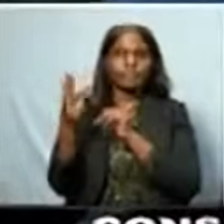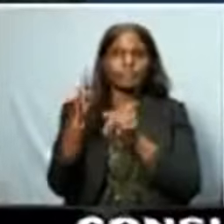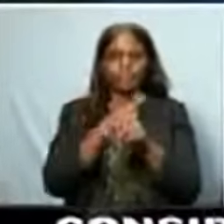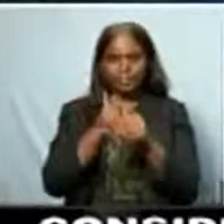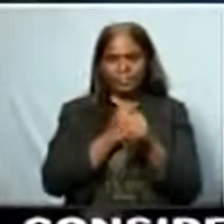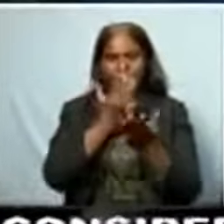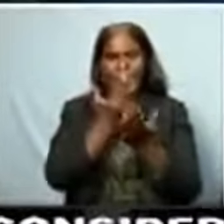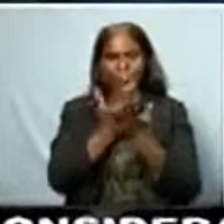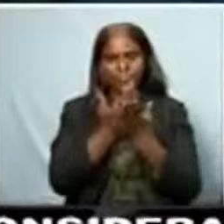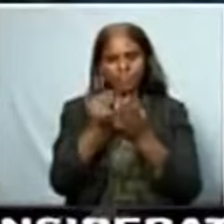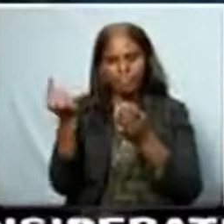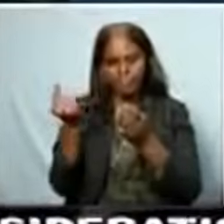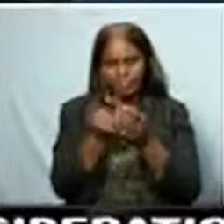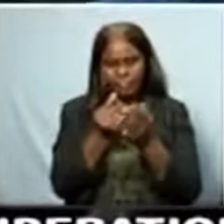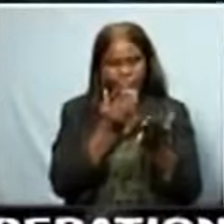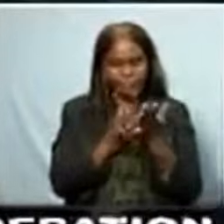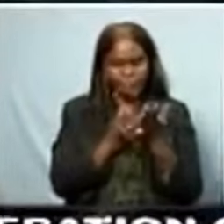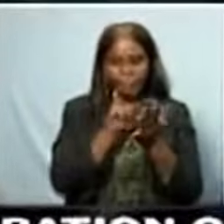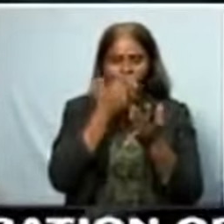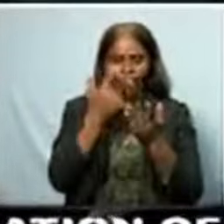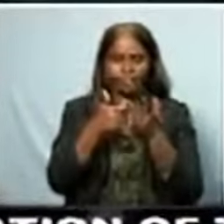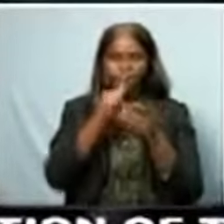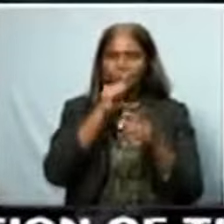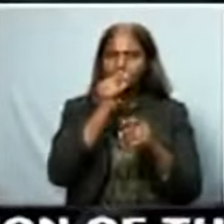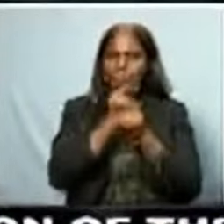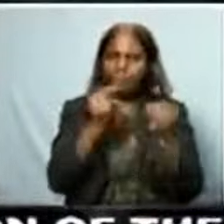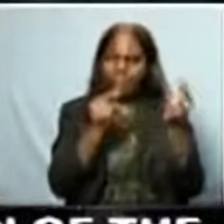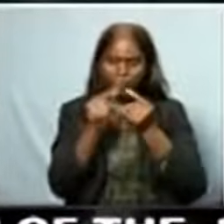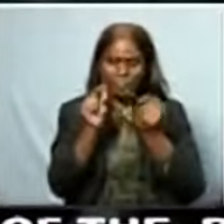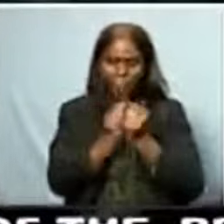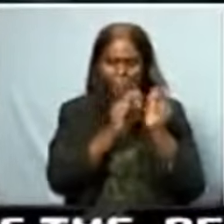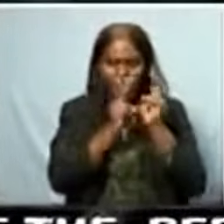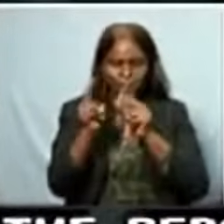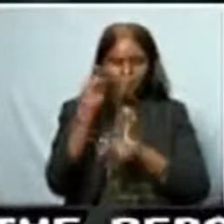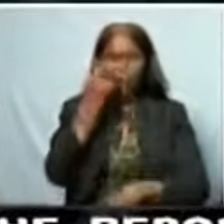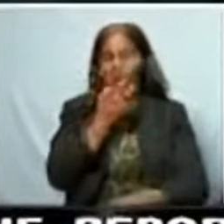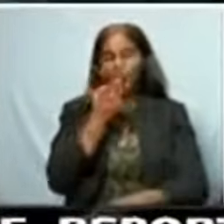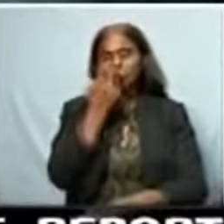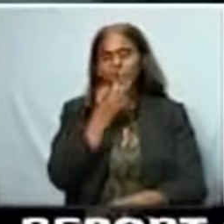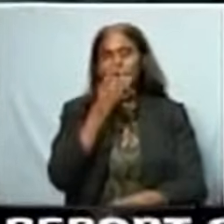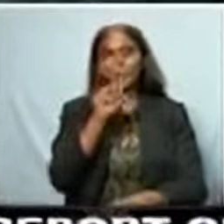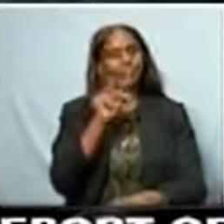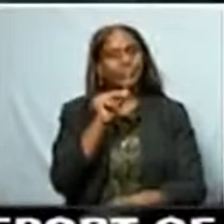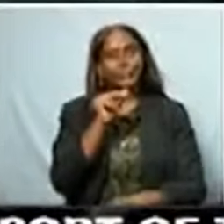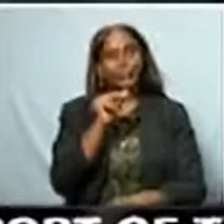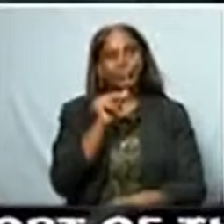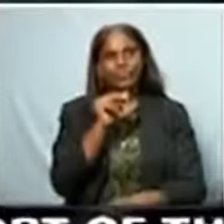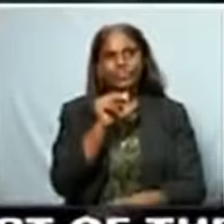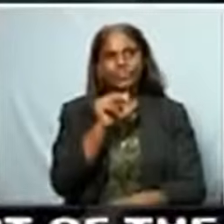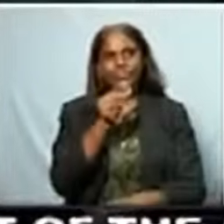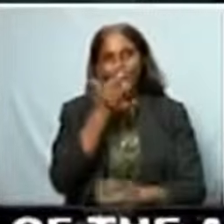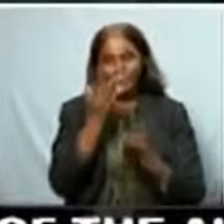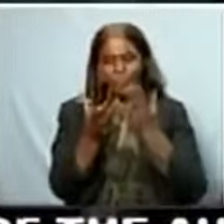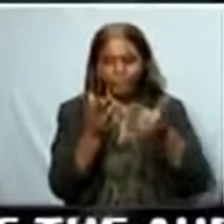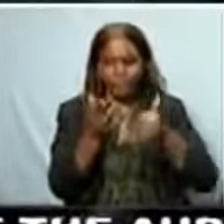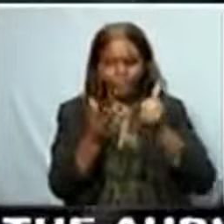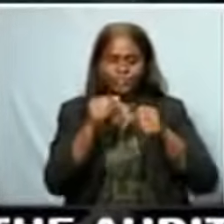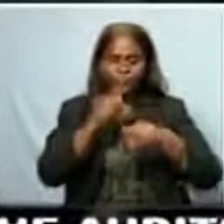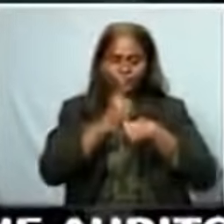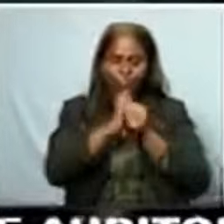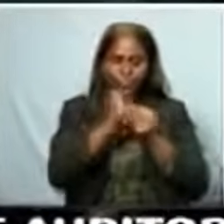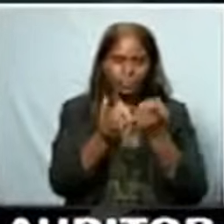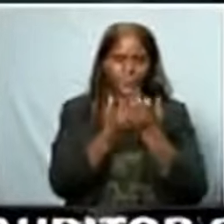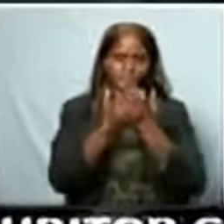that even as they come, they should not just come with responses verbally. They should probably make a